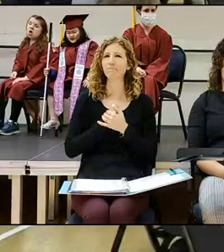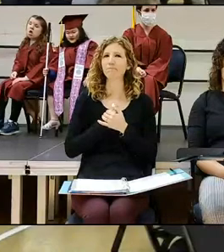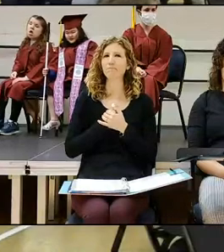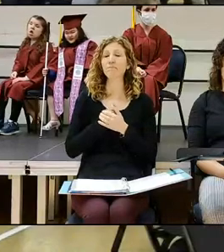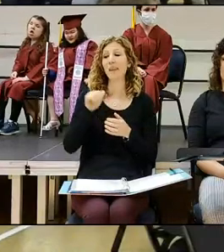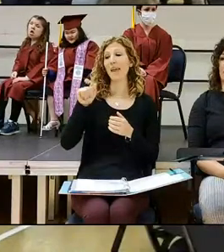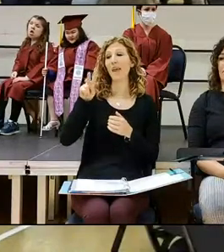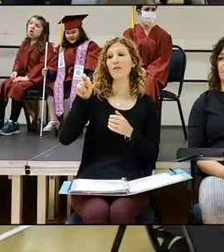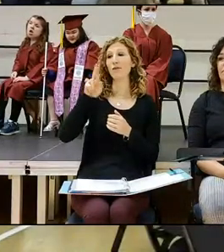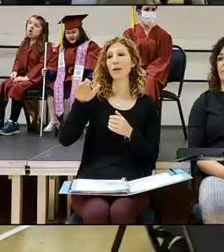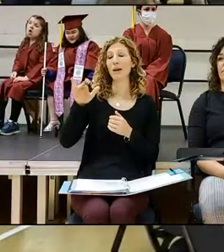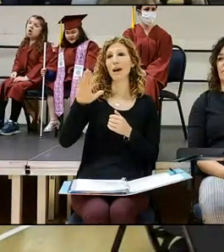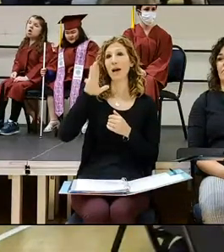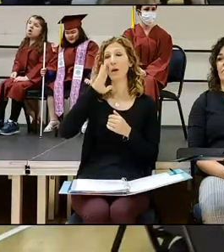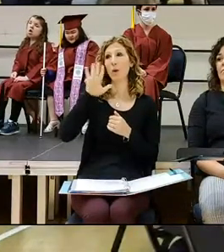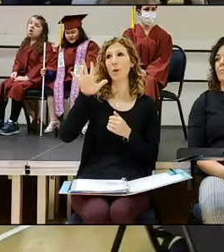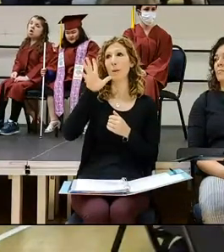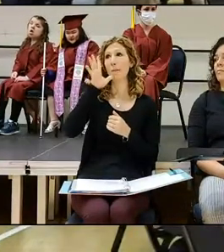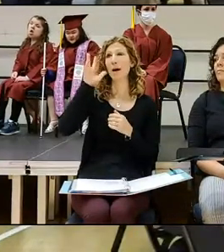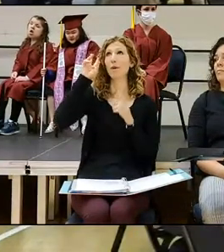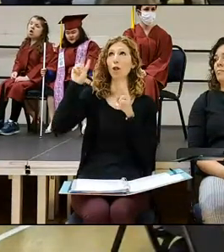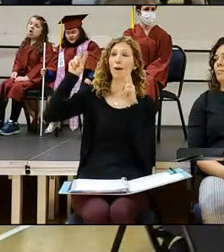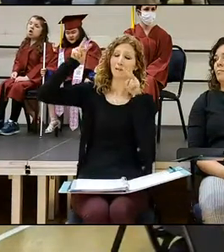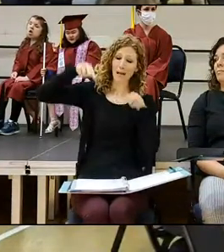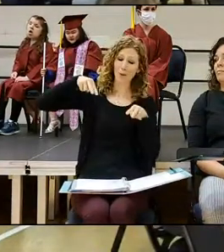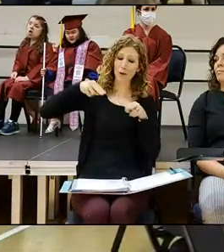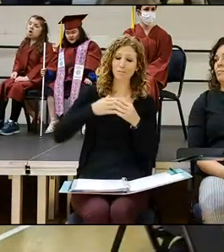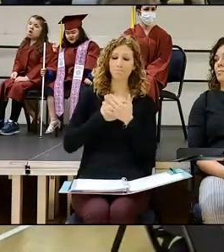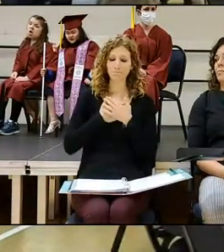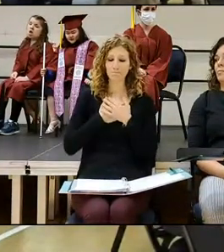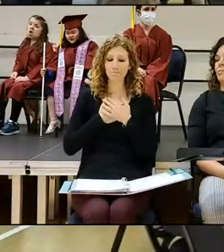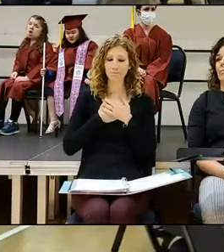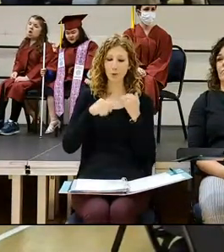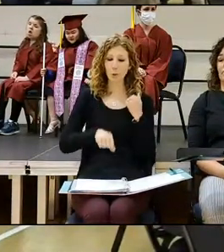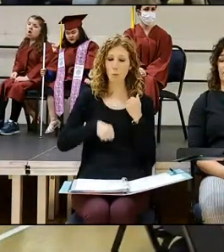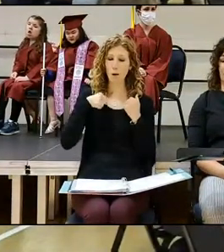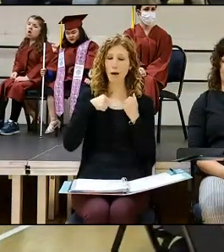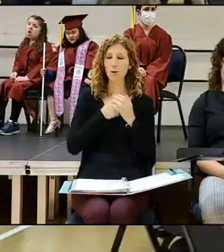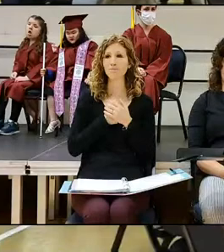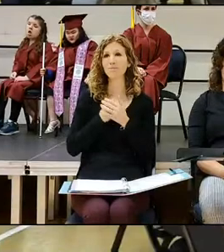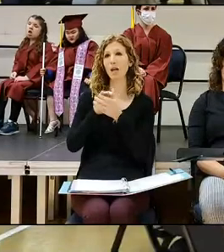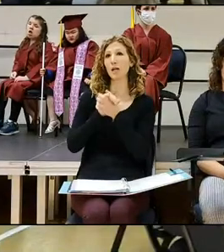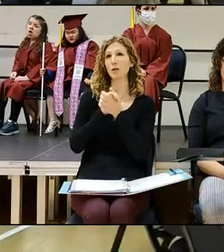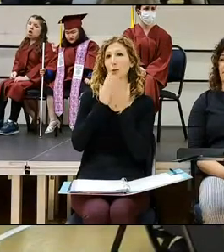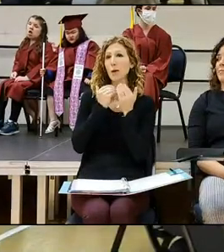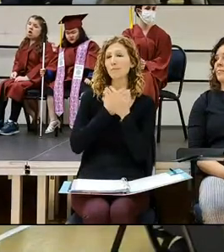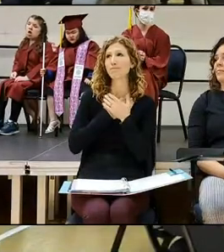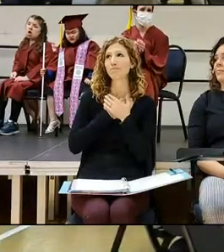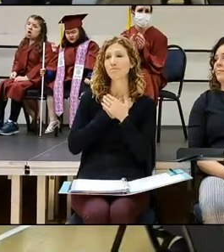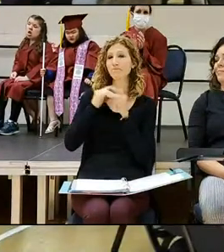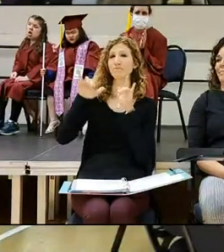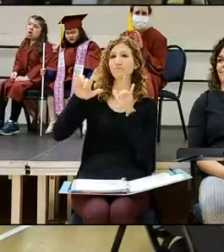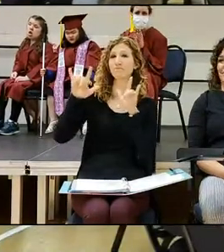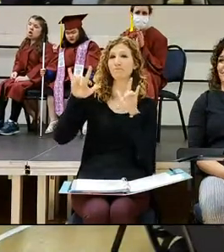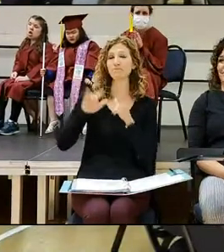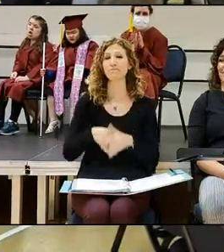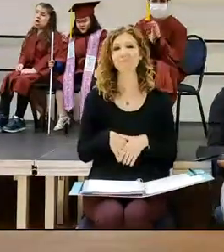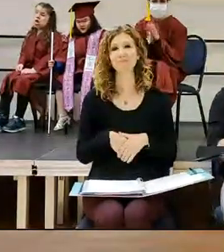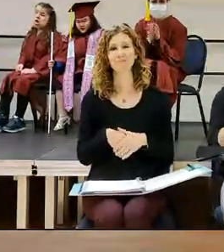Avery, I know your mom's looking down. Very proud. And congratulations to your mother.